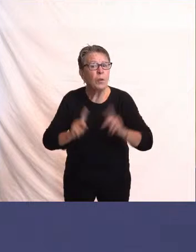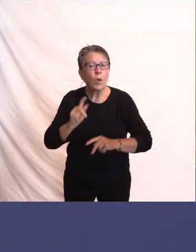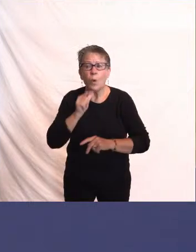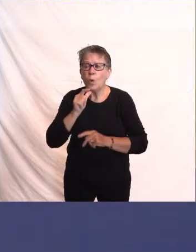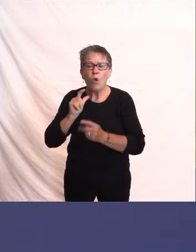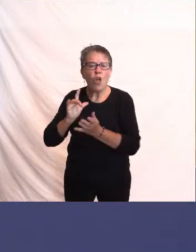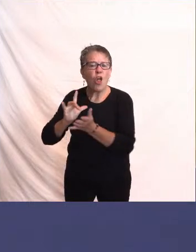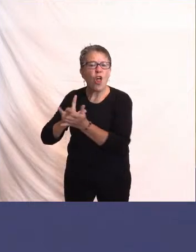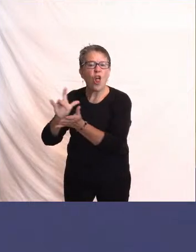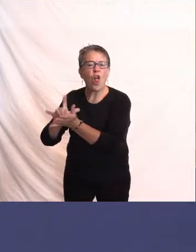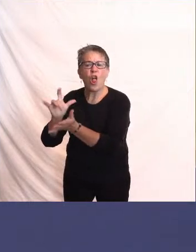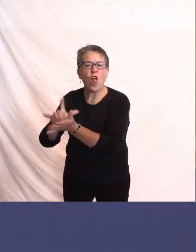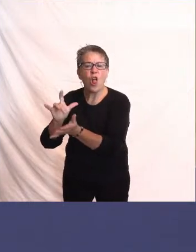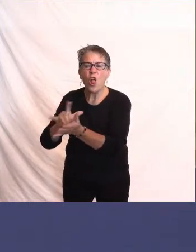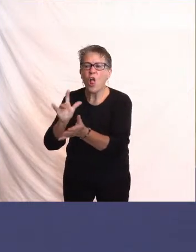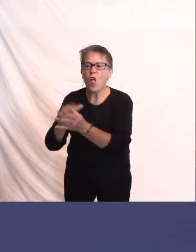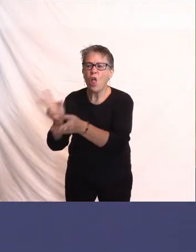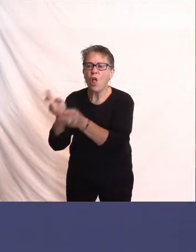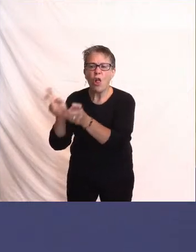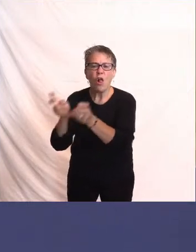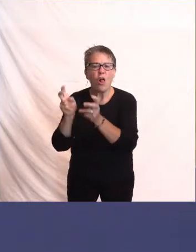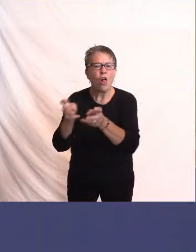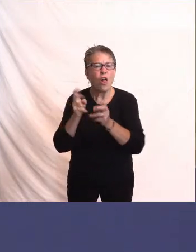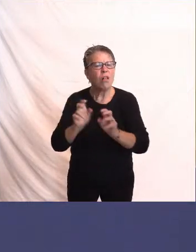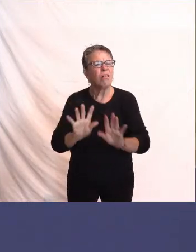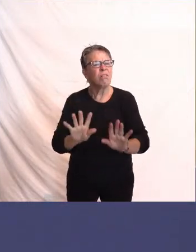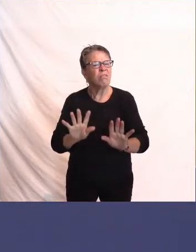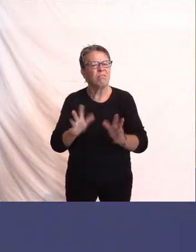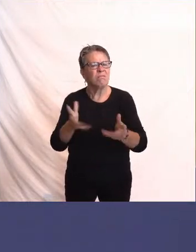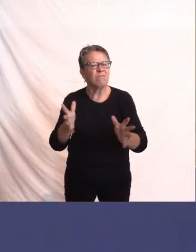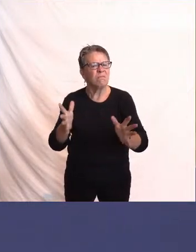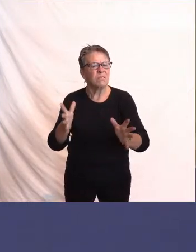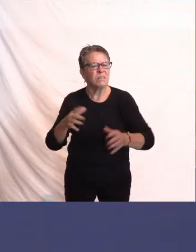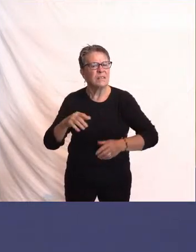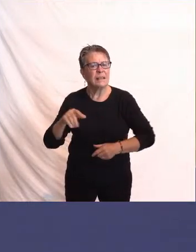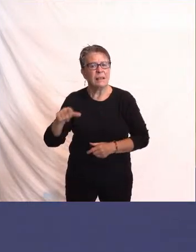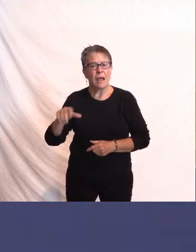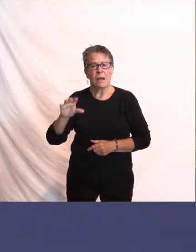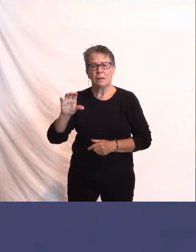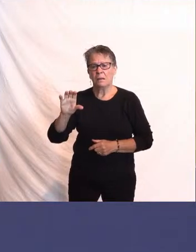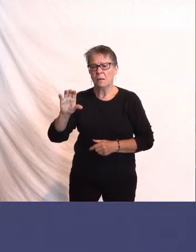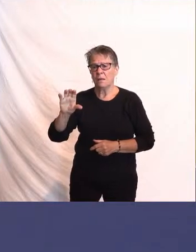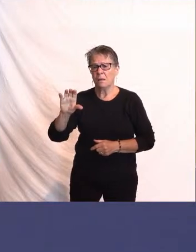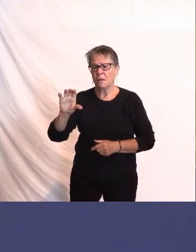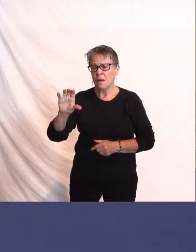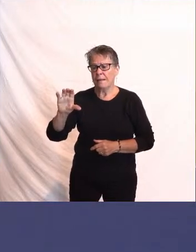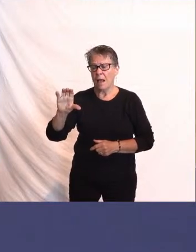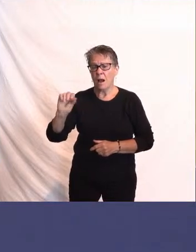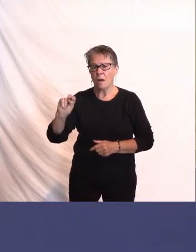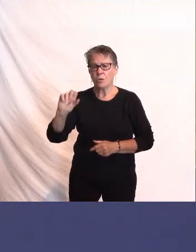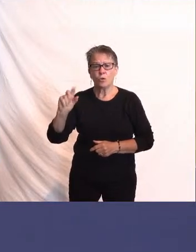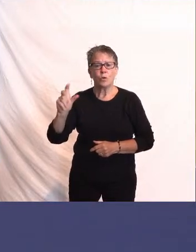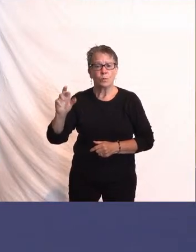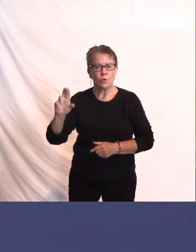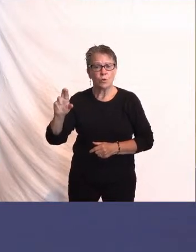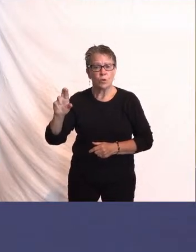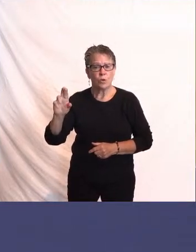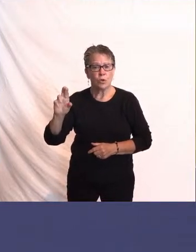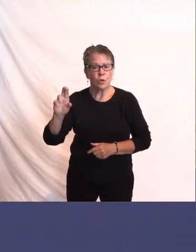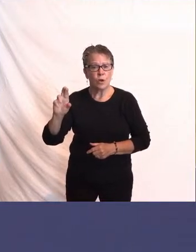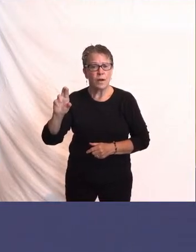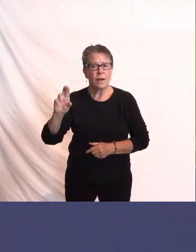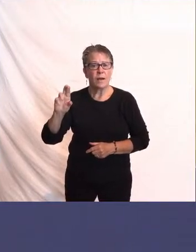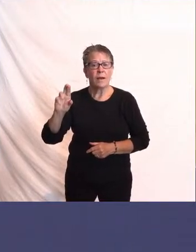situations. The Division of Consumer Affairs is poised to take any complaints, whether that's price gouging for gas,